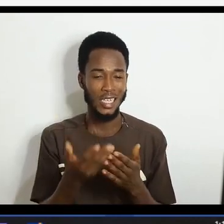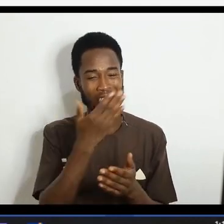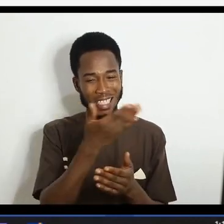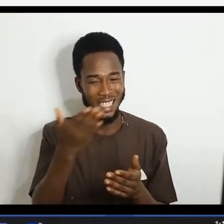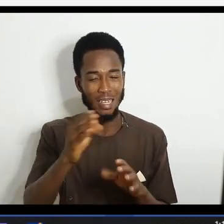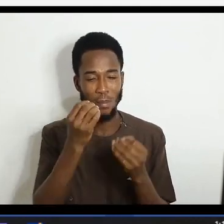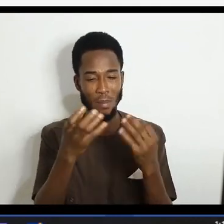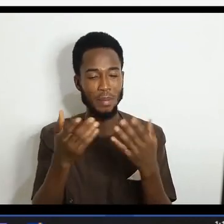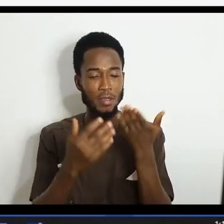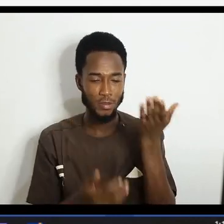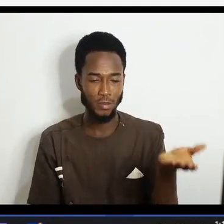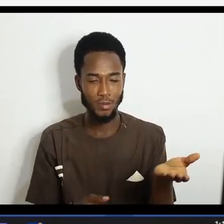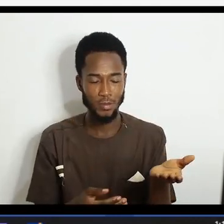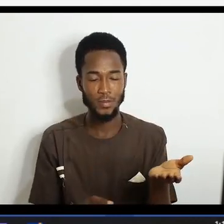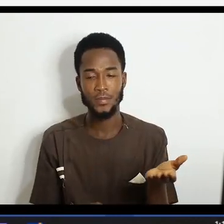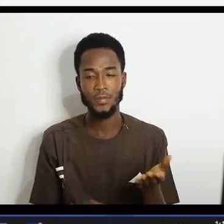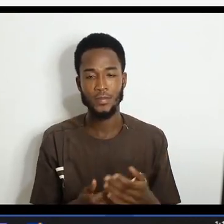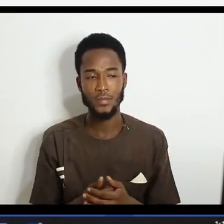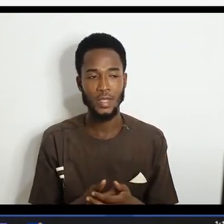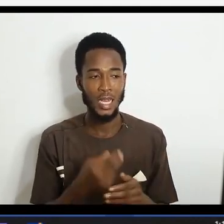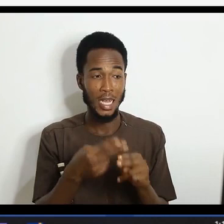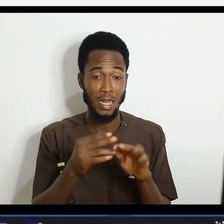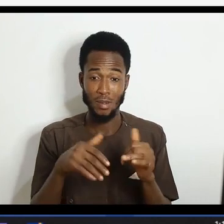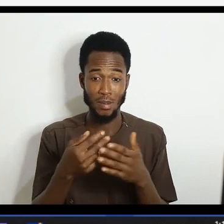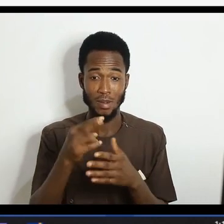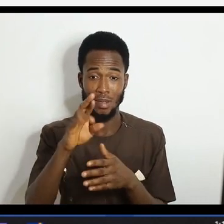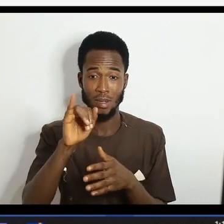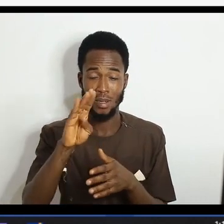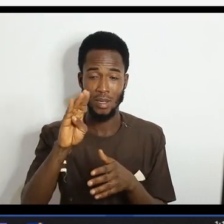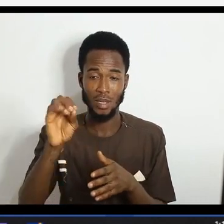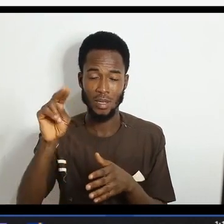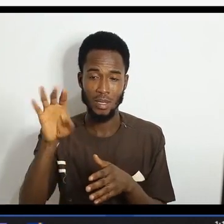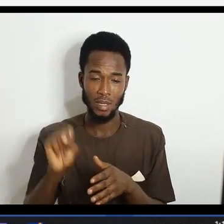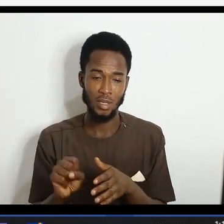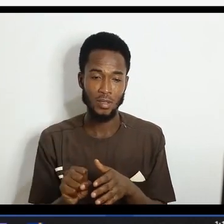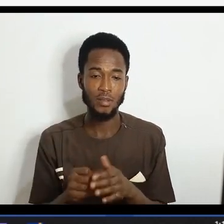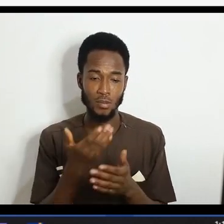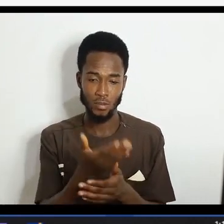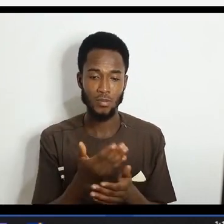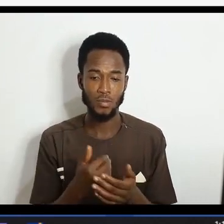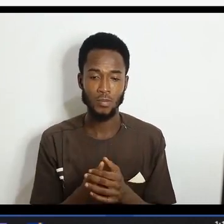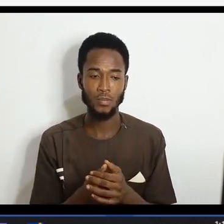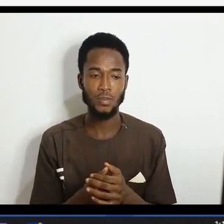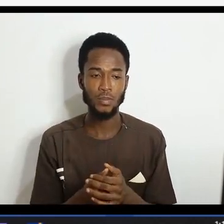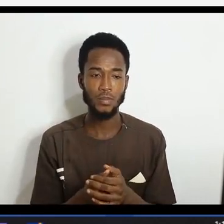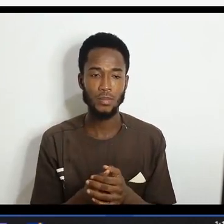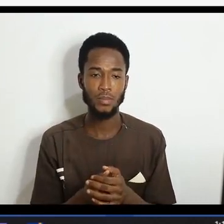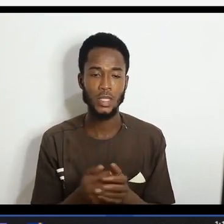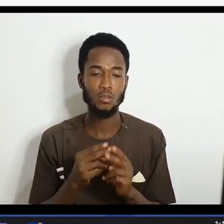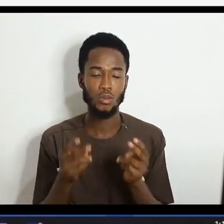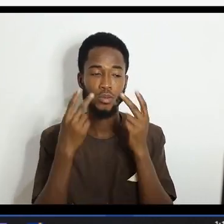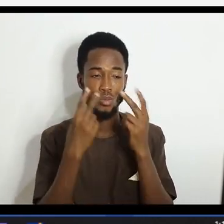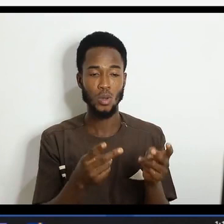tools under the home. That's called the ribbon. The ribbon. So you